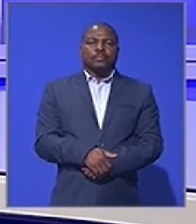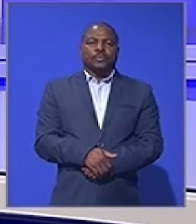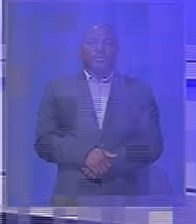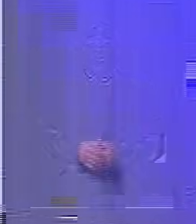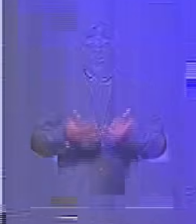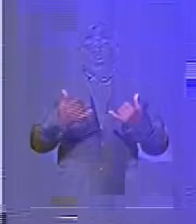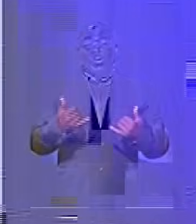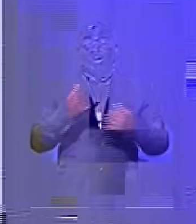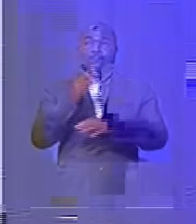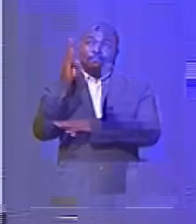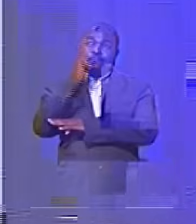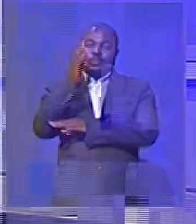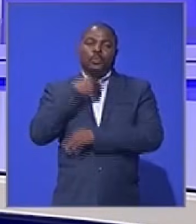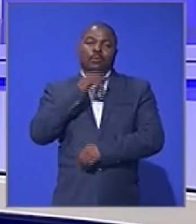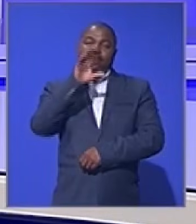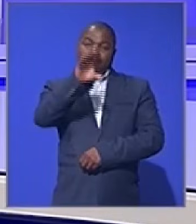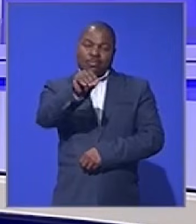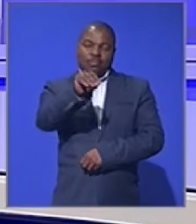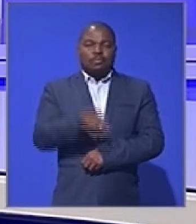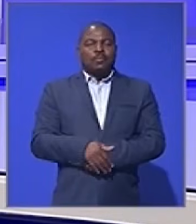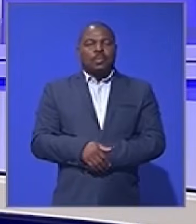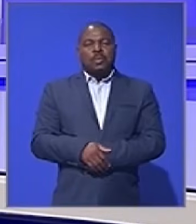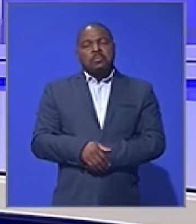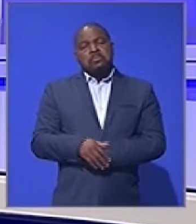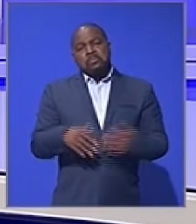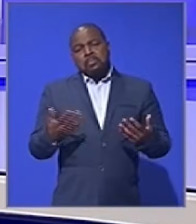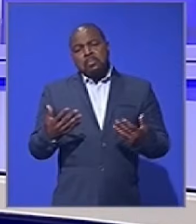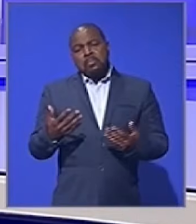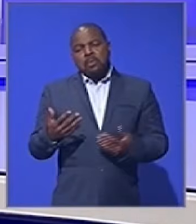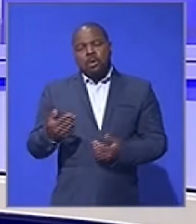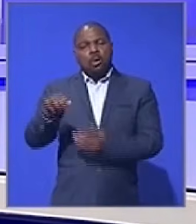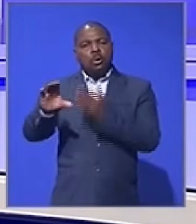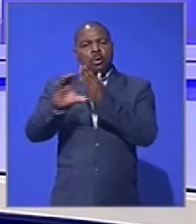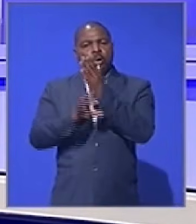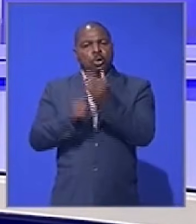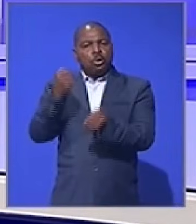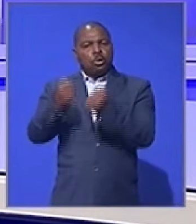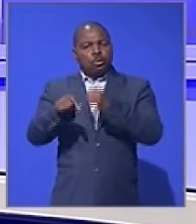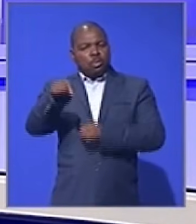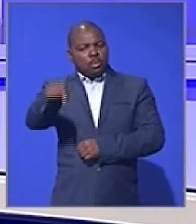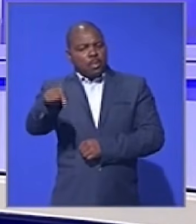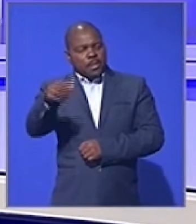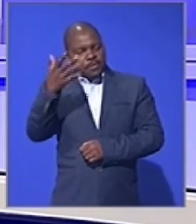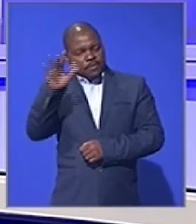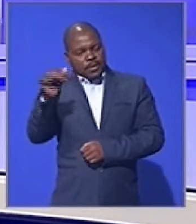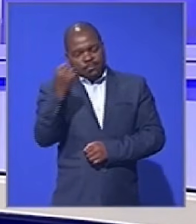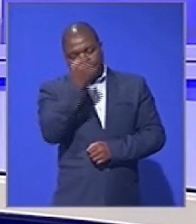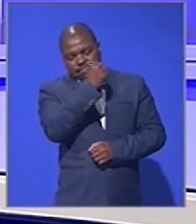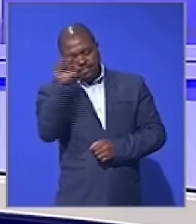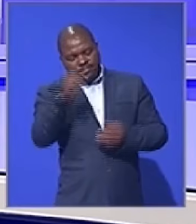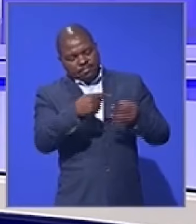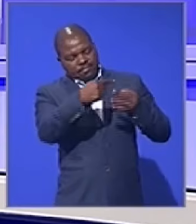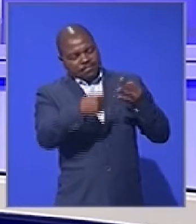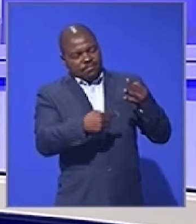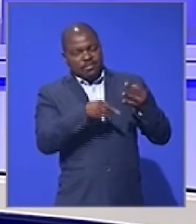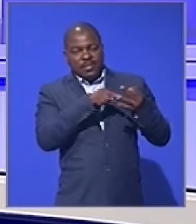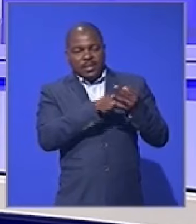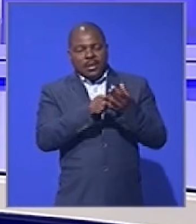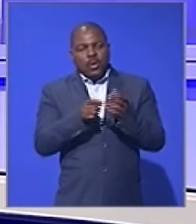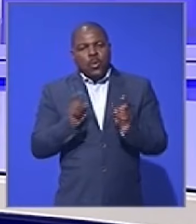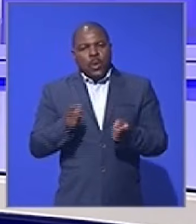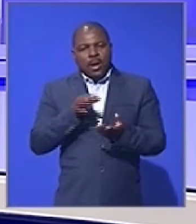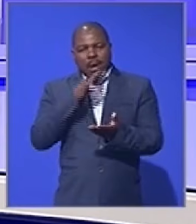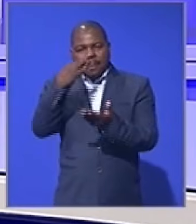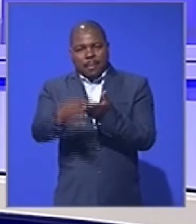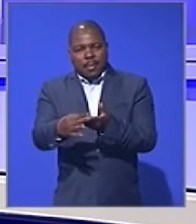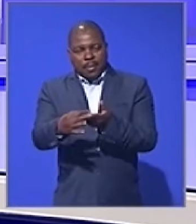Pijana re botšišitše gore maikutlo a gago ke afe morago ga gore kgorotsheko ya molaotheo e phaele ka thoko kgopelo ya